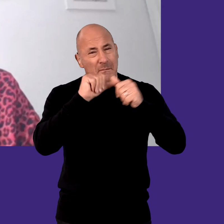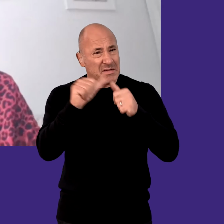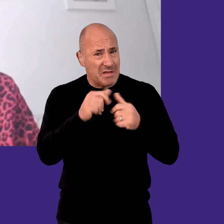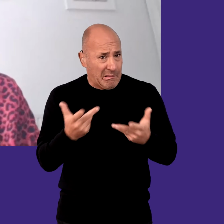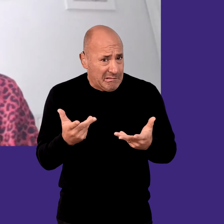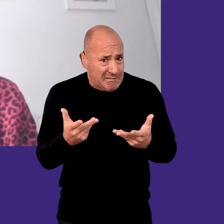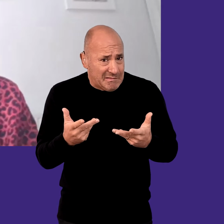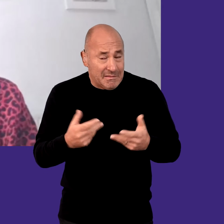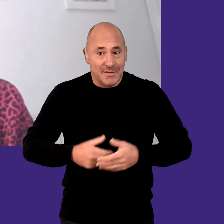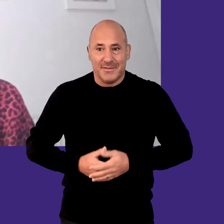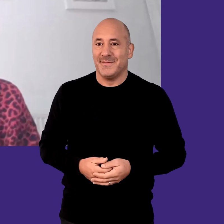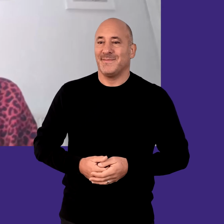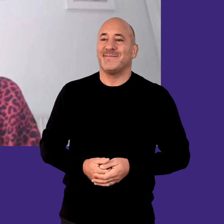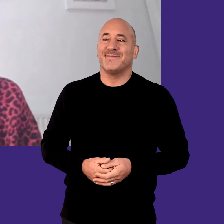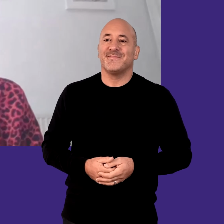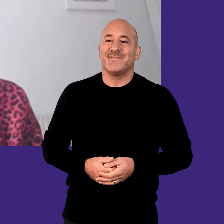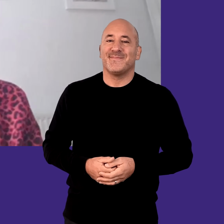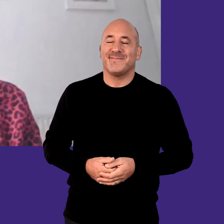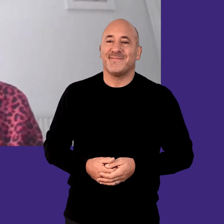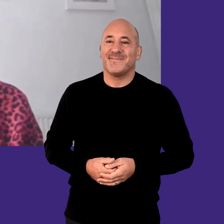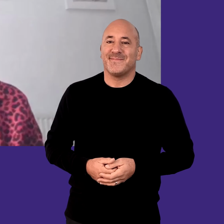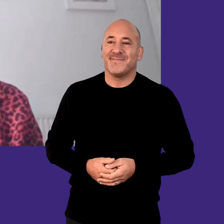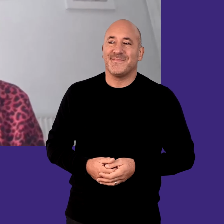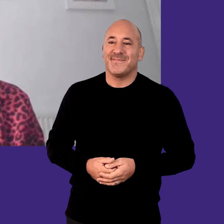answered your question, but hopefully gives a bit more context.